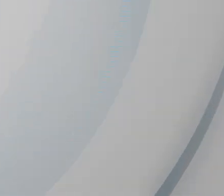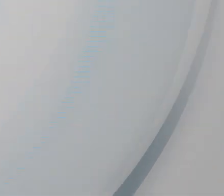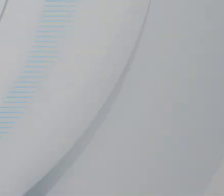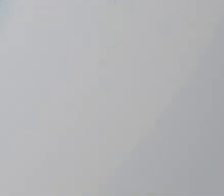for justice and common good. Accordingly, Mr. Speaker, I commend this bill to Parliament. Thank you, Mr. Speaker, sir.